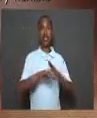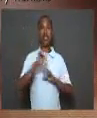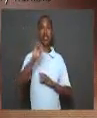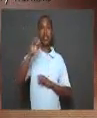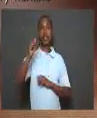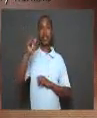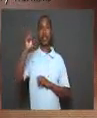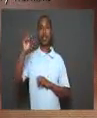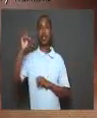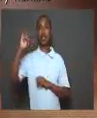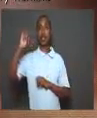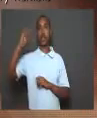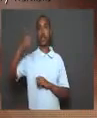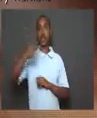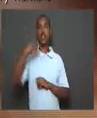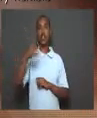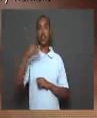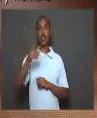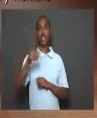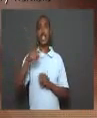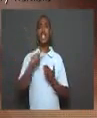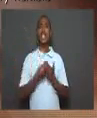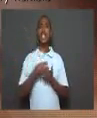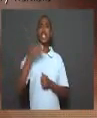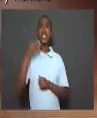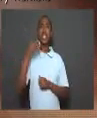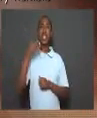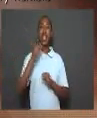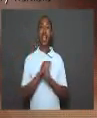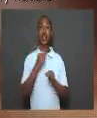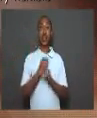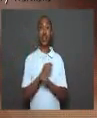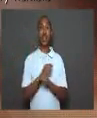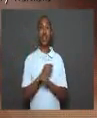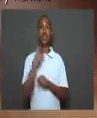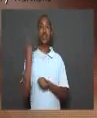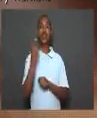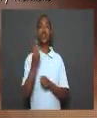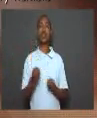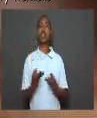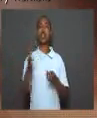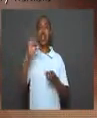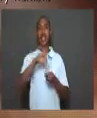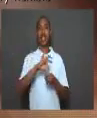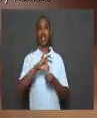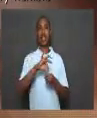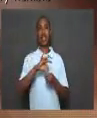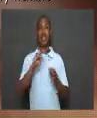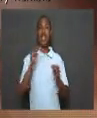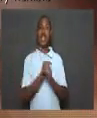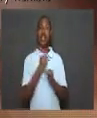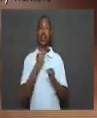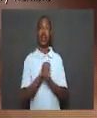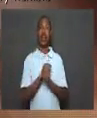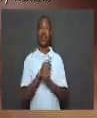solution. Tannins occur naturally in the barks and leaves of many plants. For natural